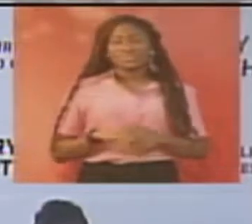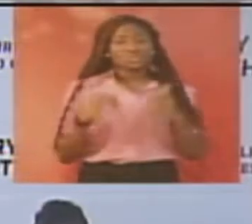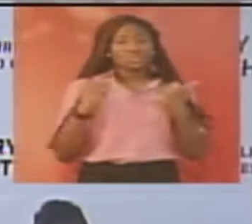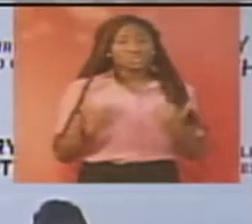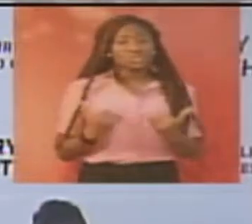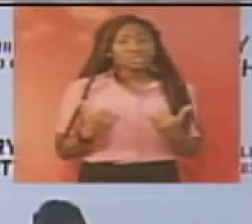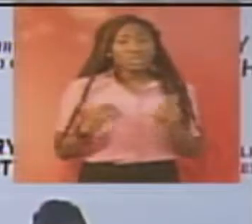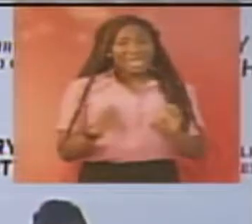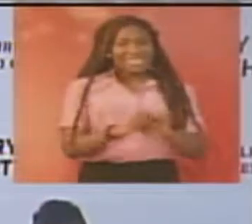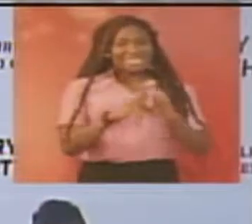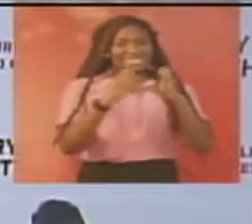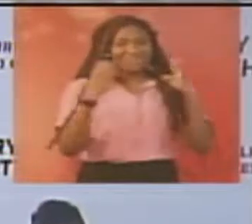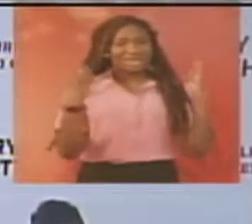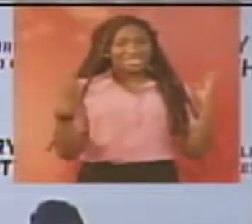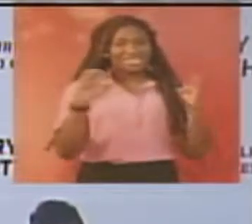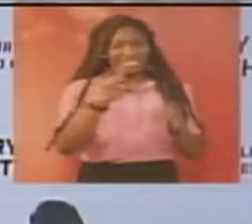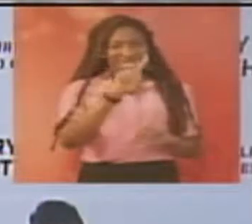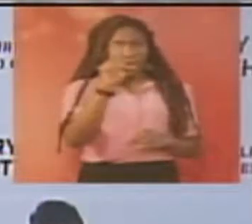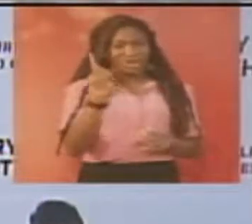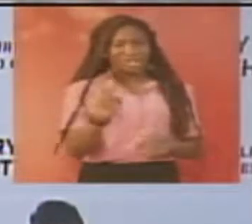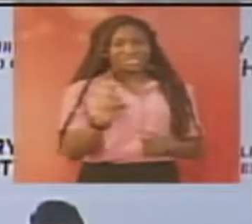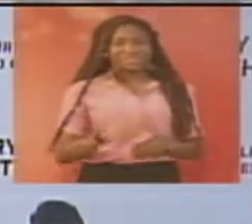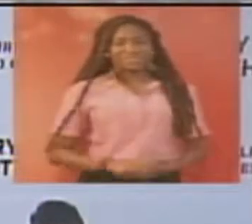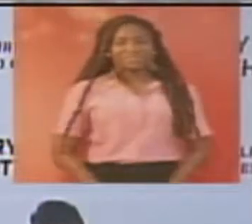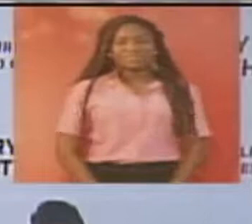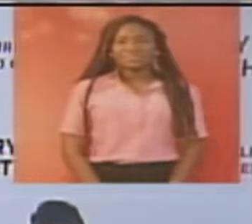the Express.